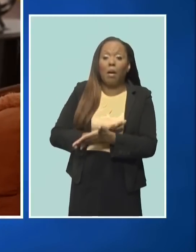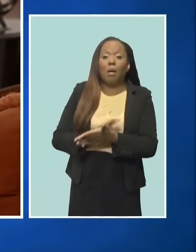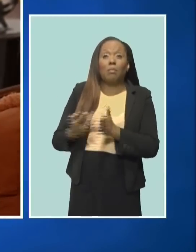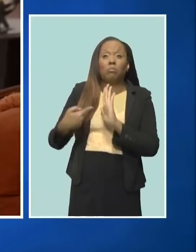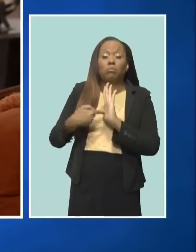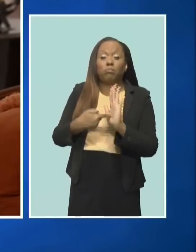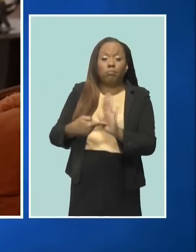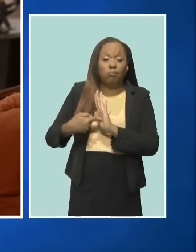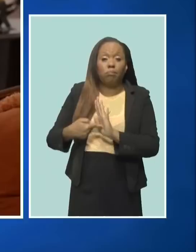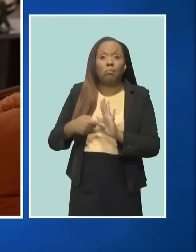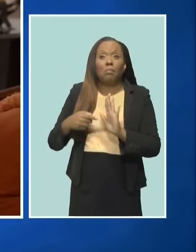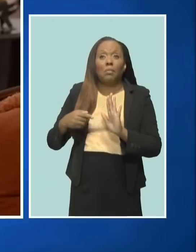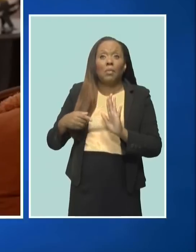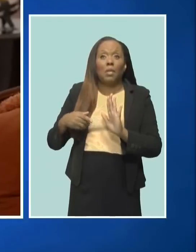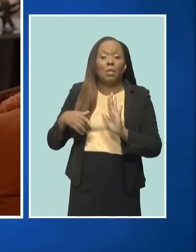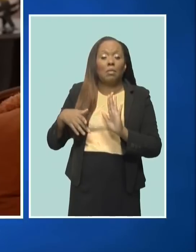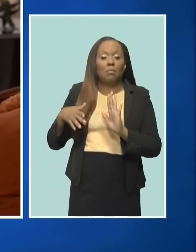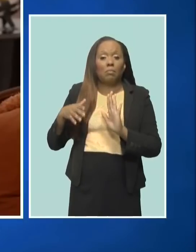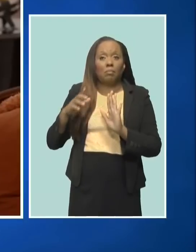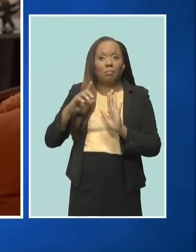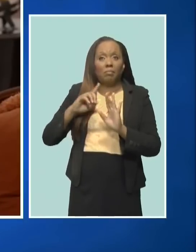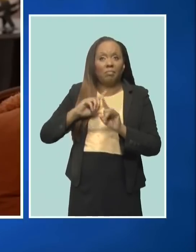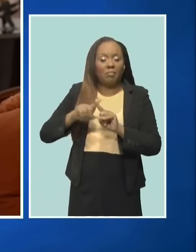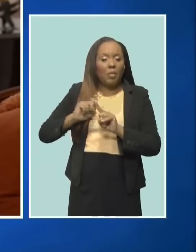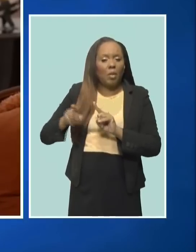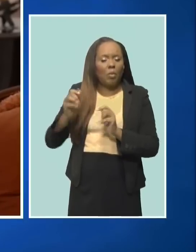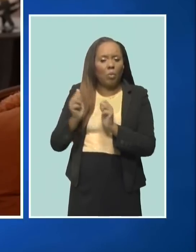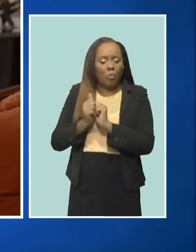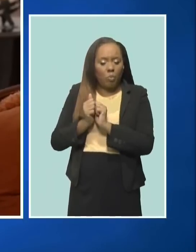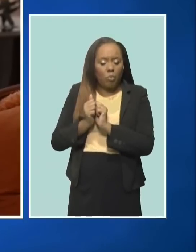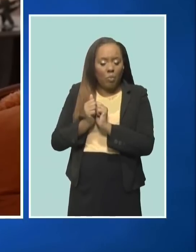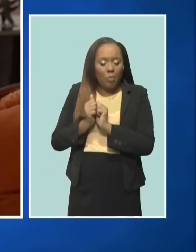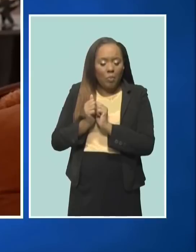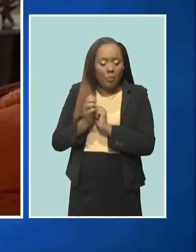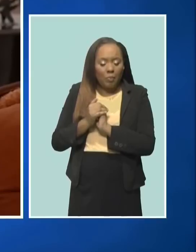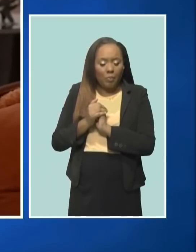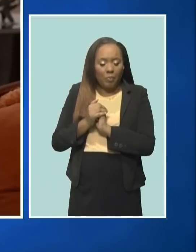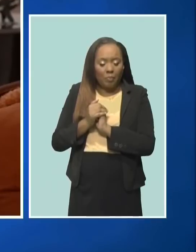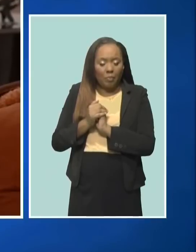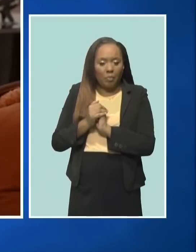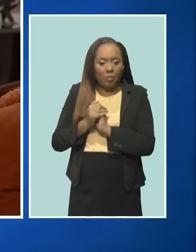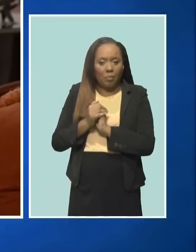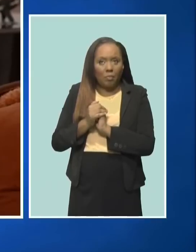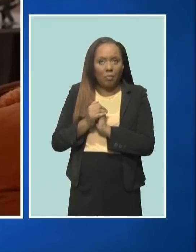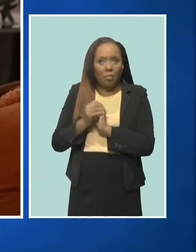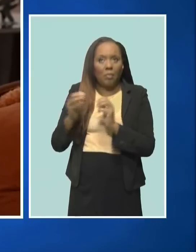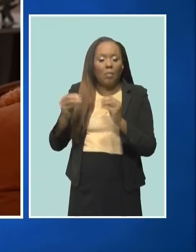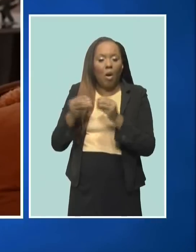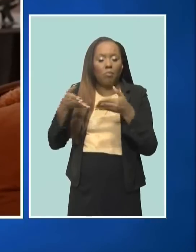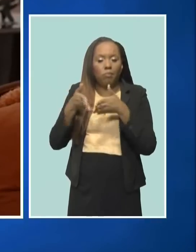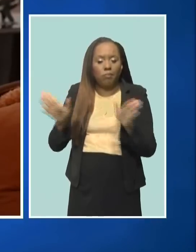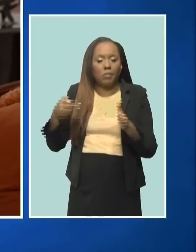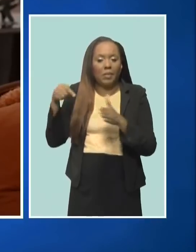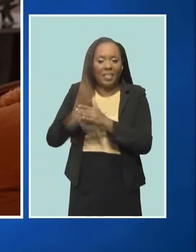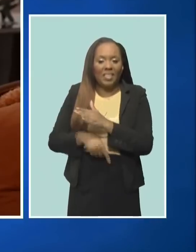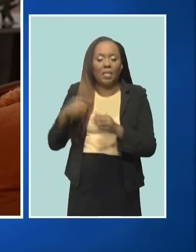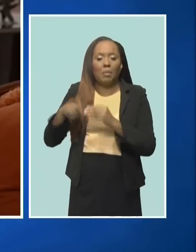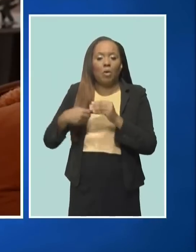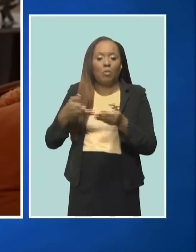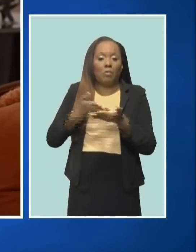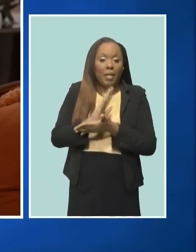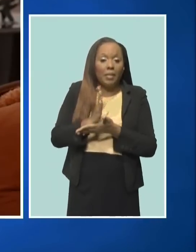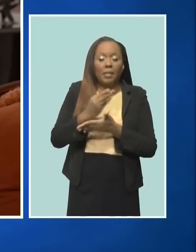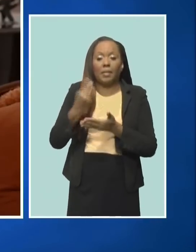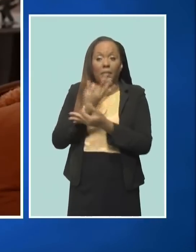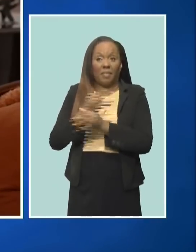current constitution by more than 50%, with a notable aspect being the greatly expanded chapter on fundamental rights and